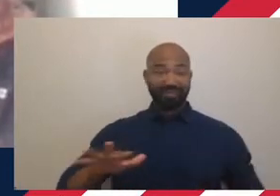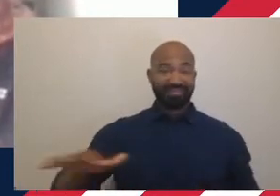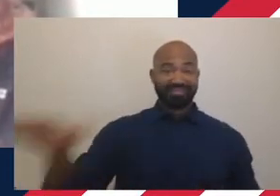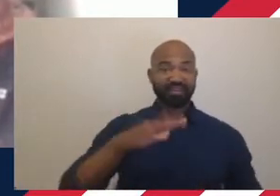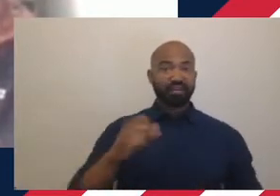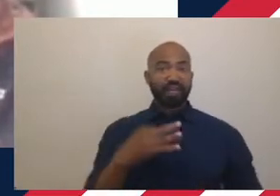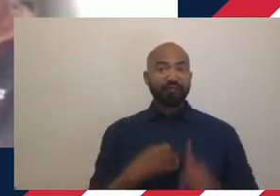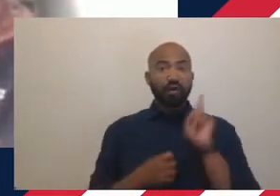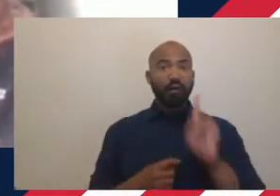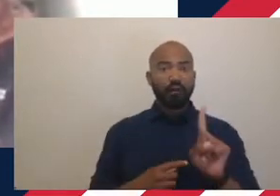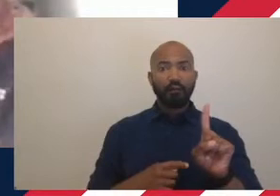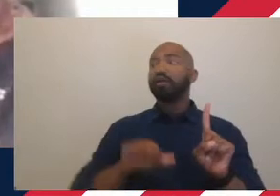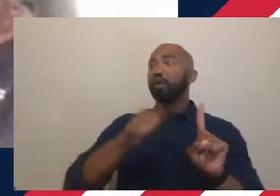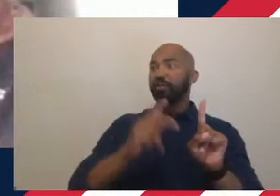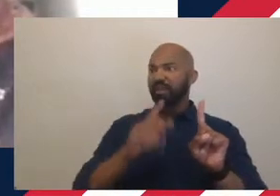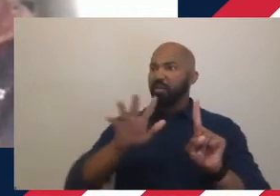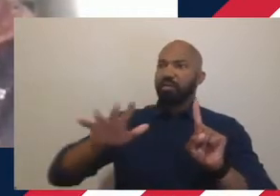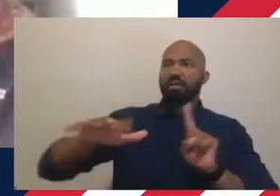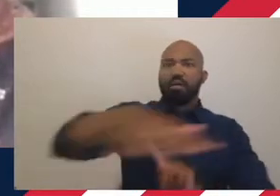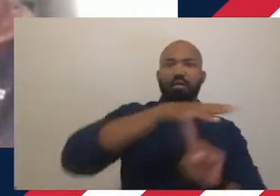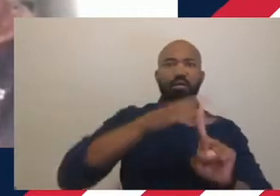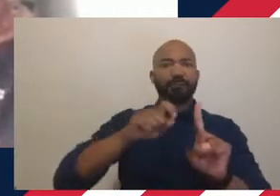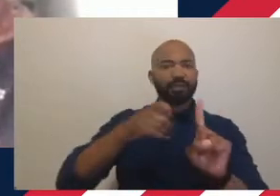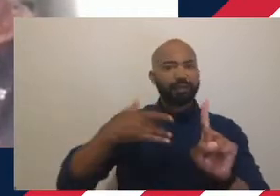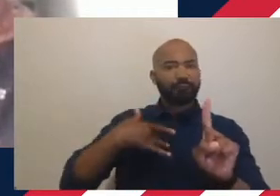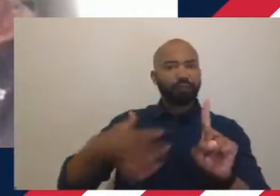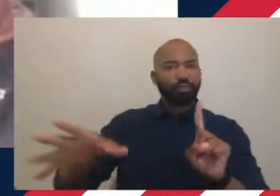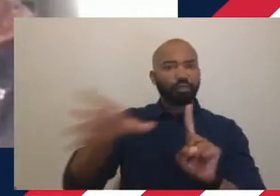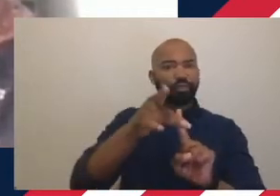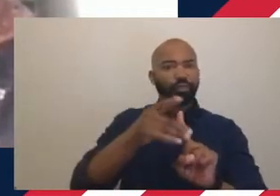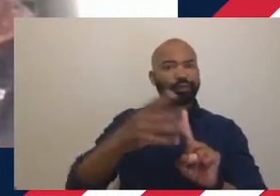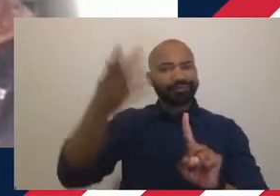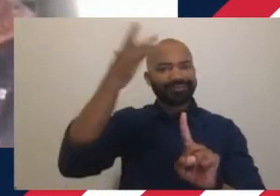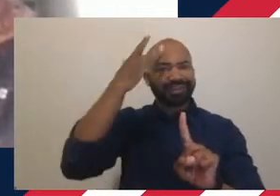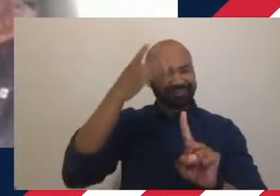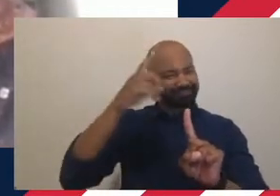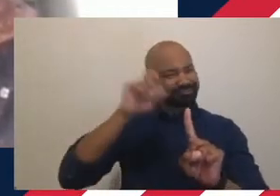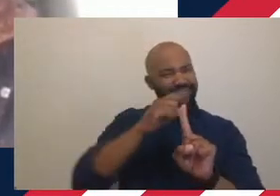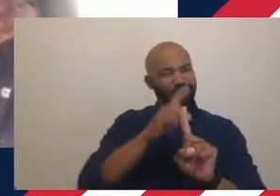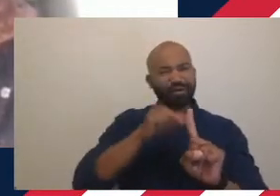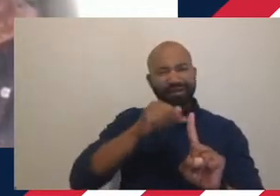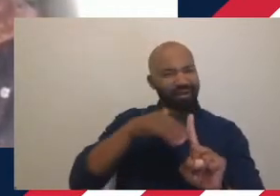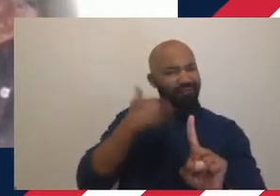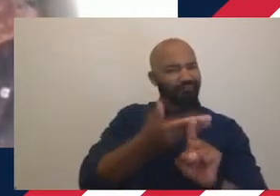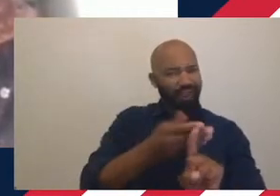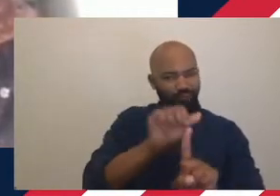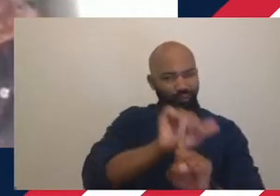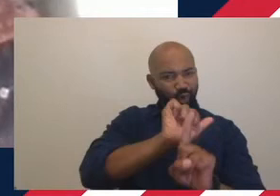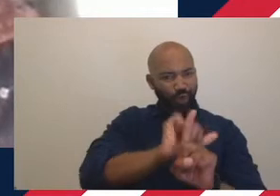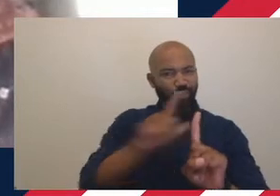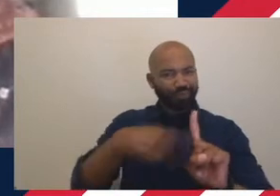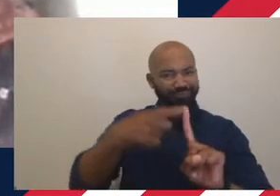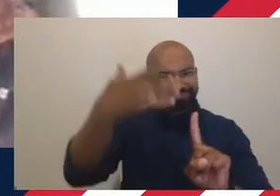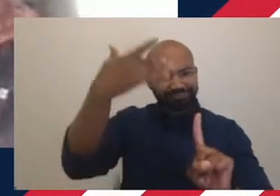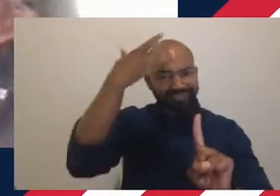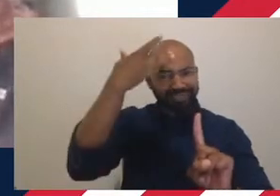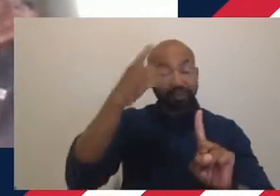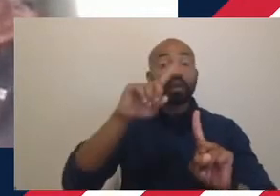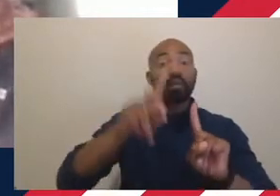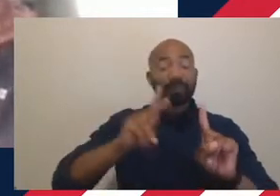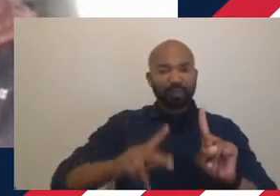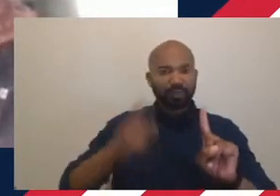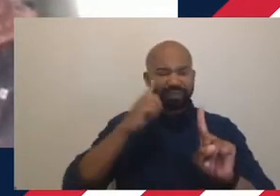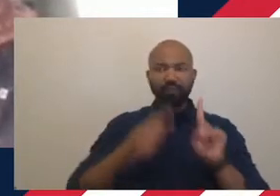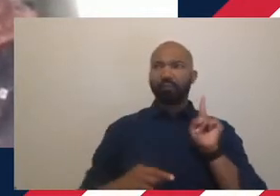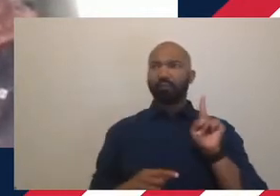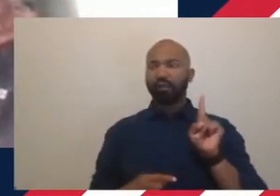that everyone has access to paid leave to keep our community healthy. When people have to make the choice between paying their